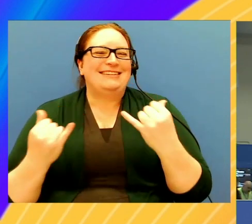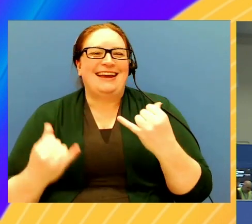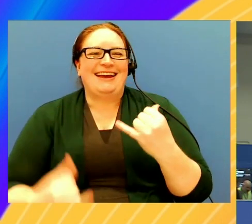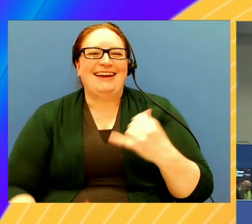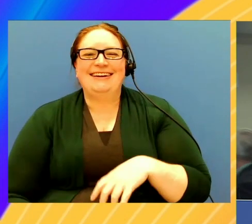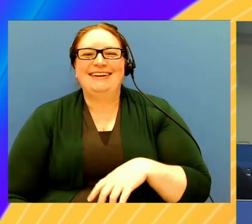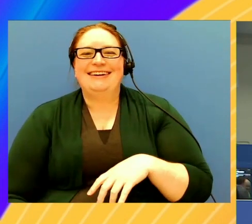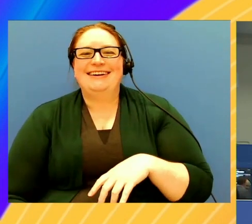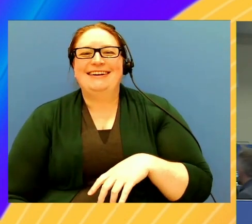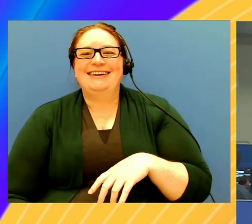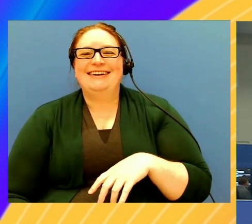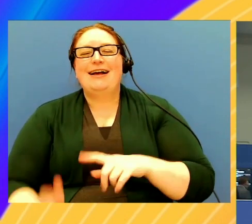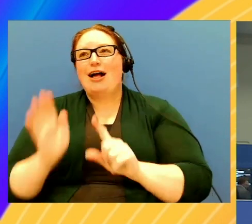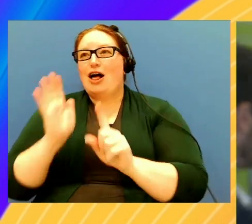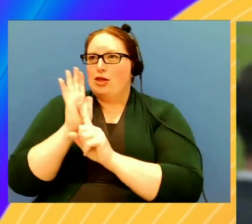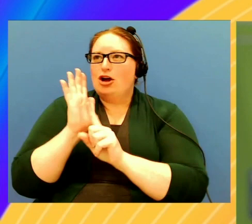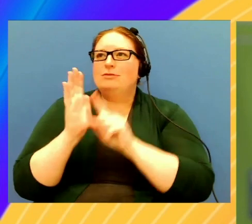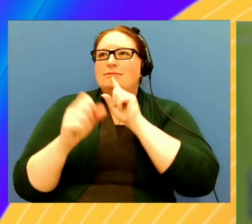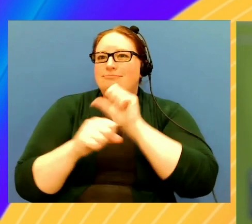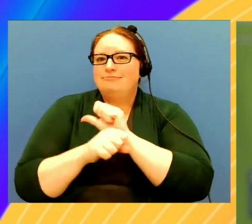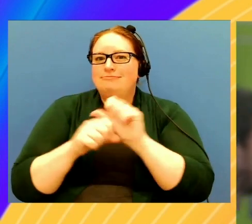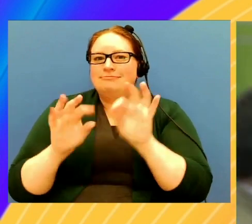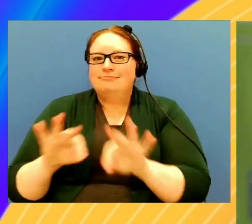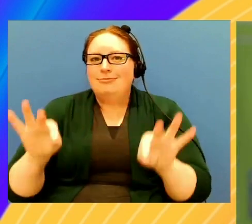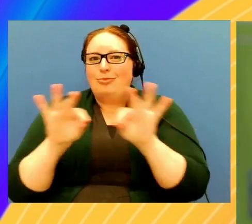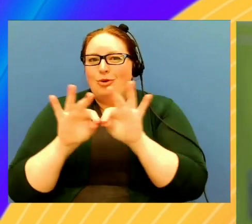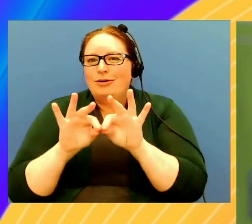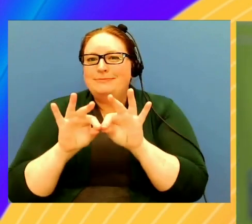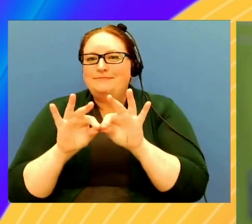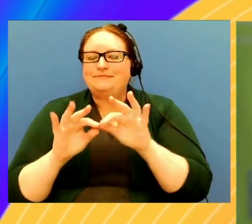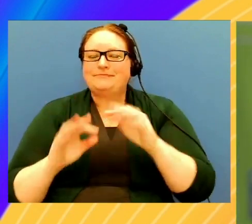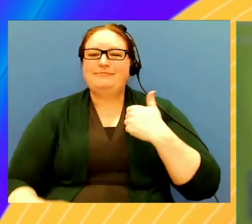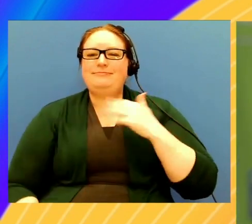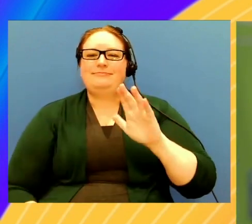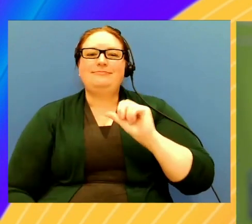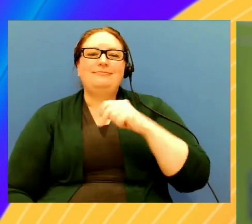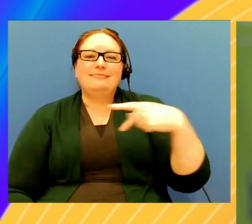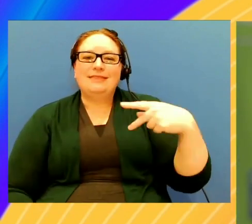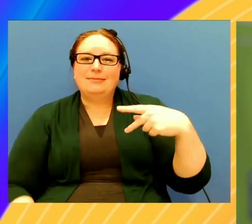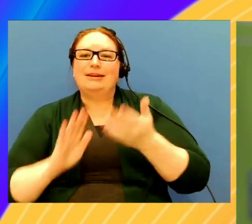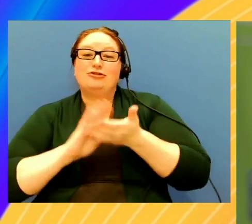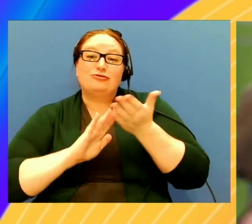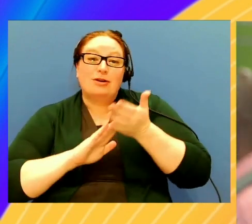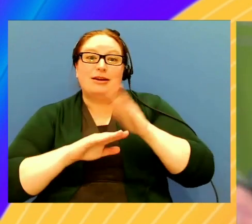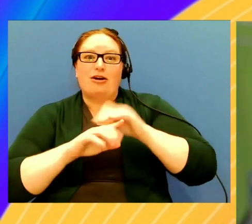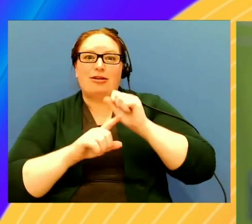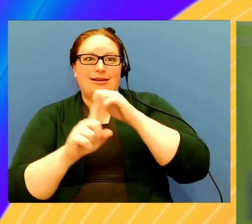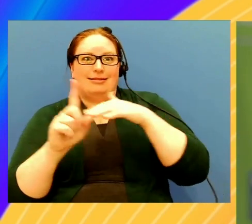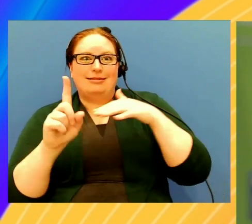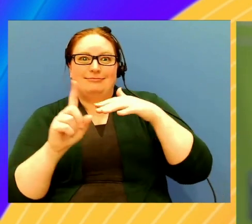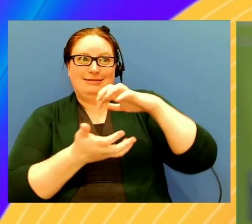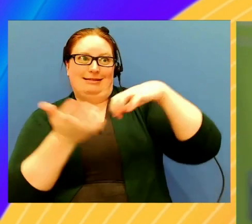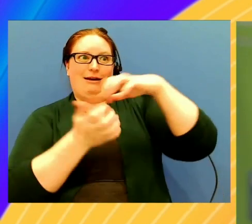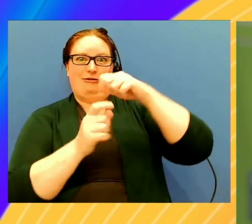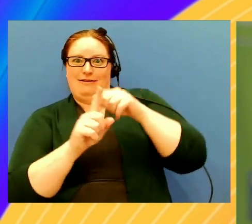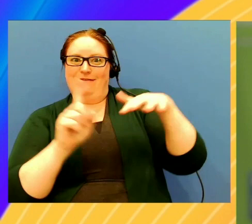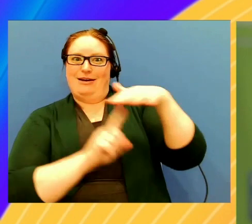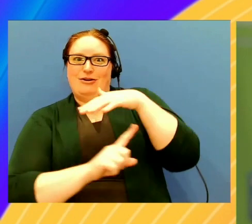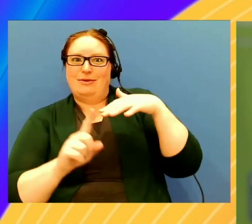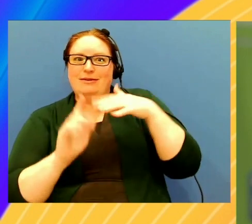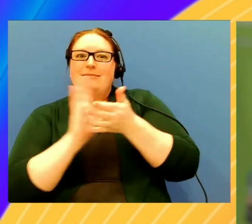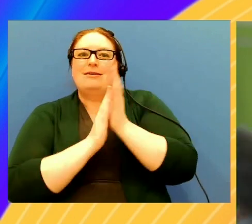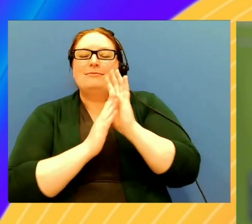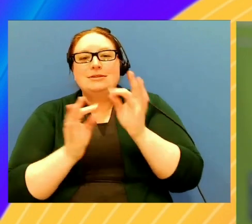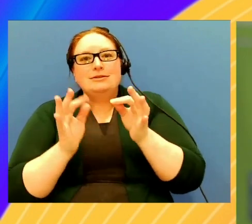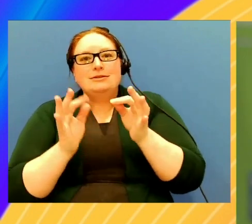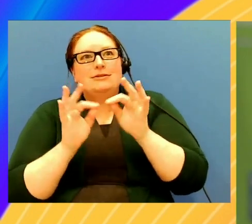is really important, right? Like, I mean, you have your applications running on your cloud environment, and it becomes really important to monitor these applications,